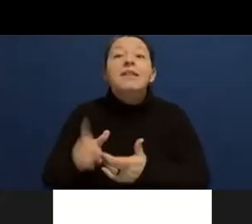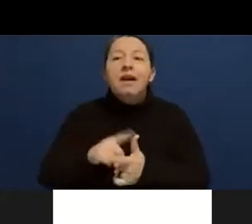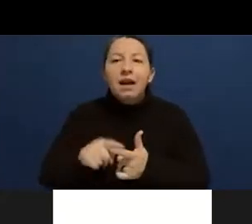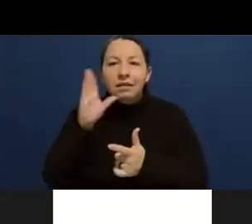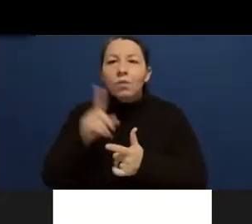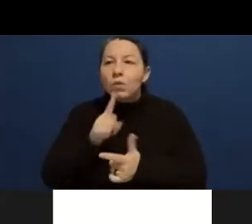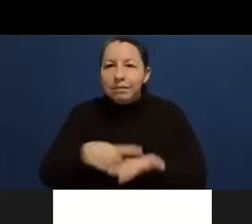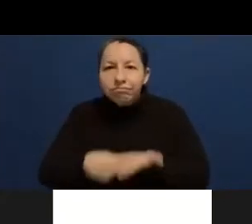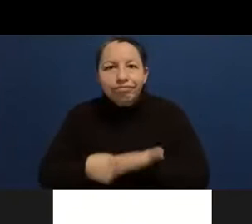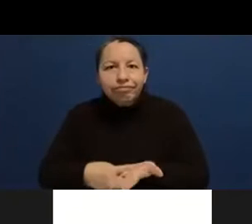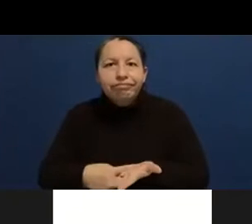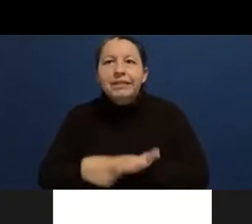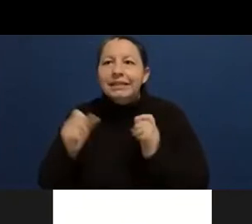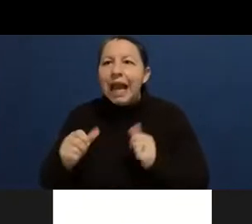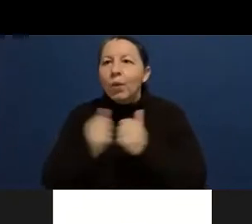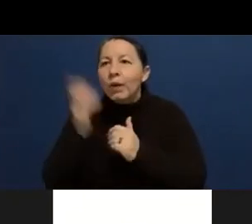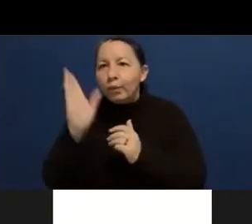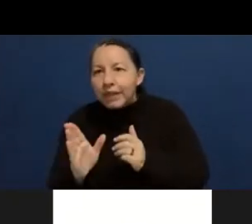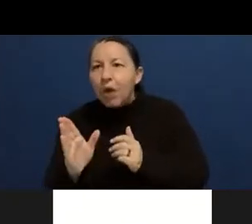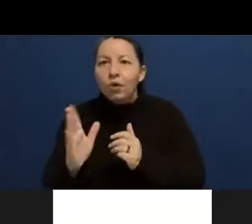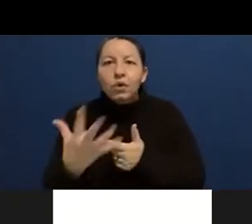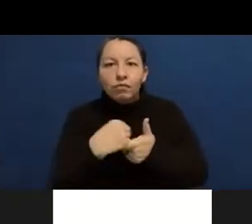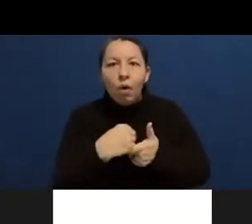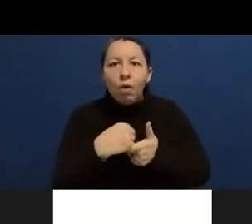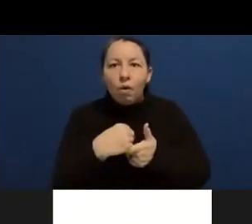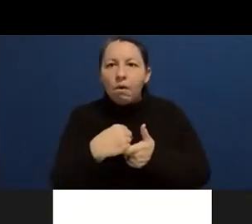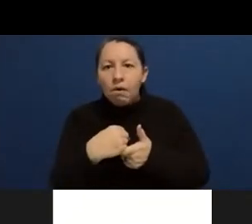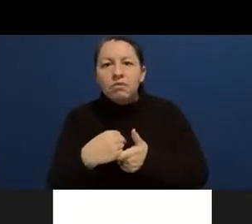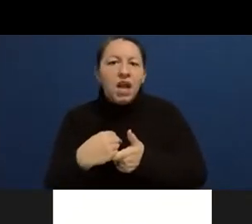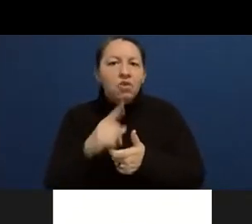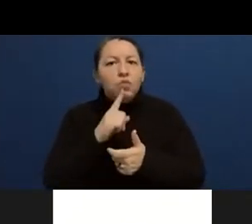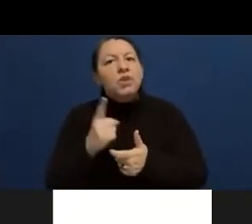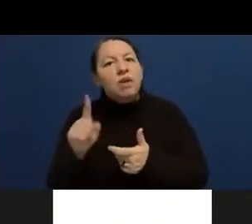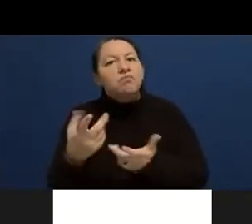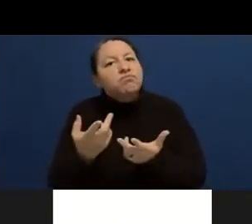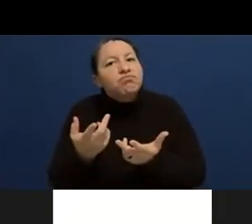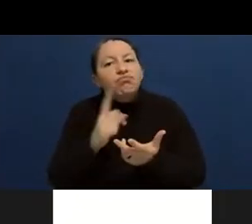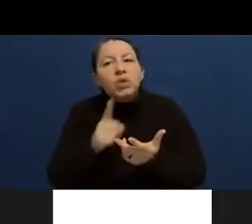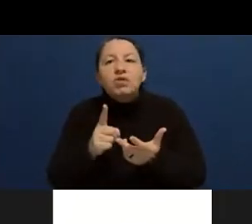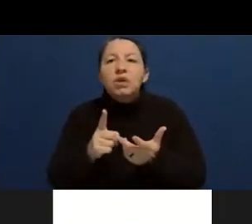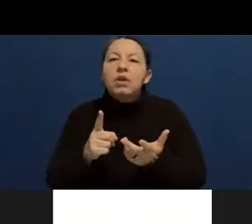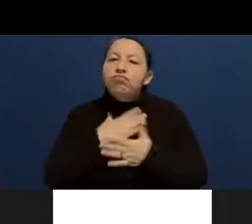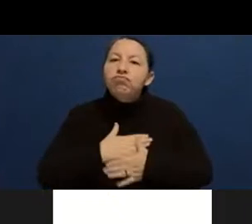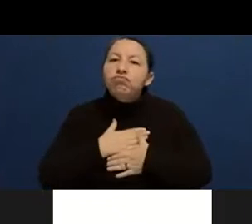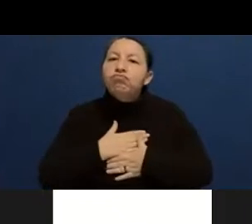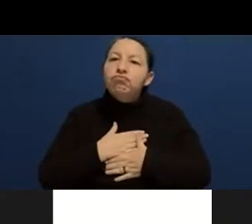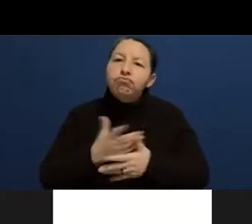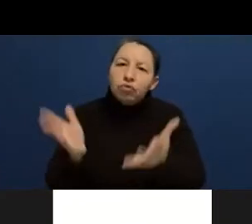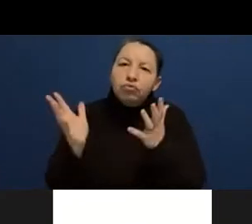conversation with our presenters and kind of, just have a little visit about what we're learning and what we can really do